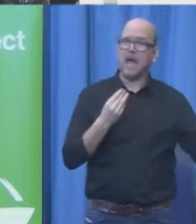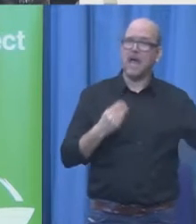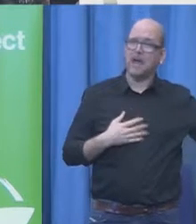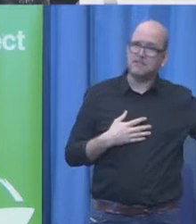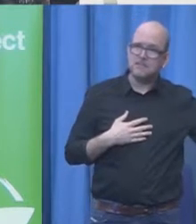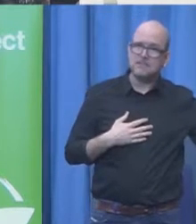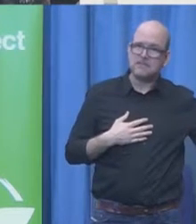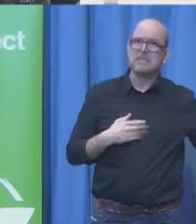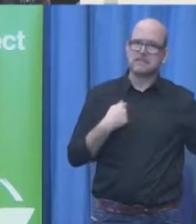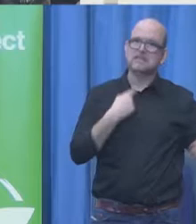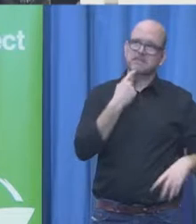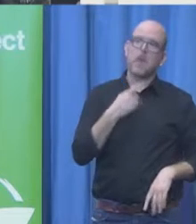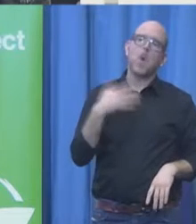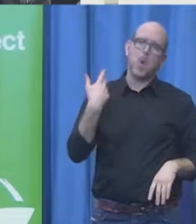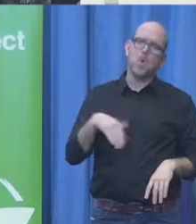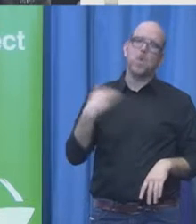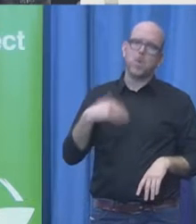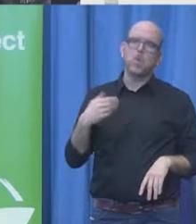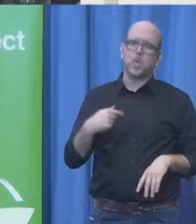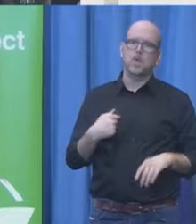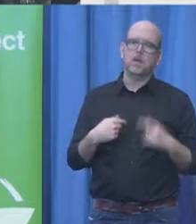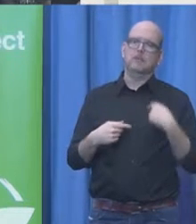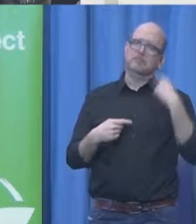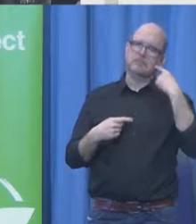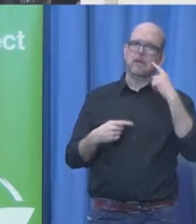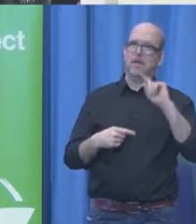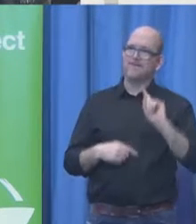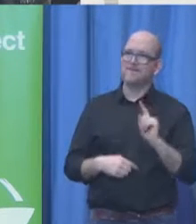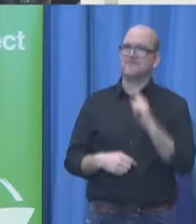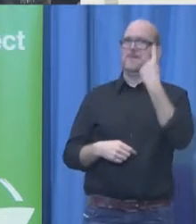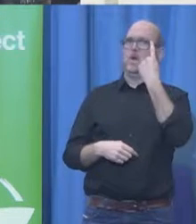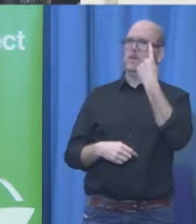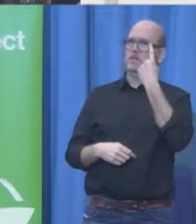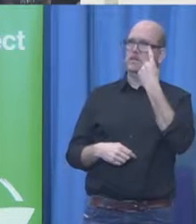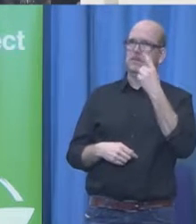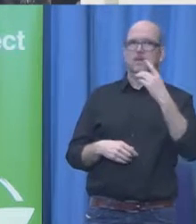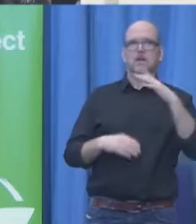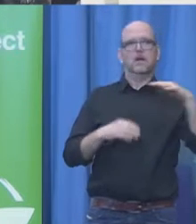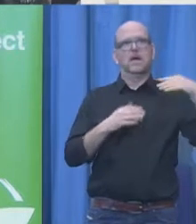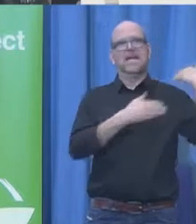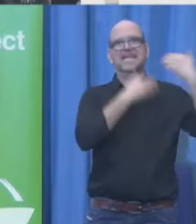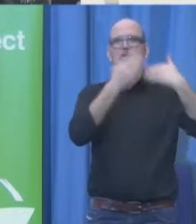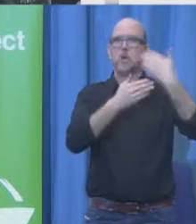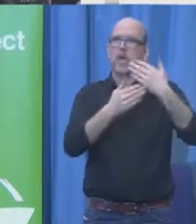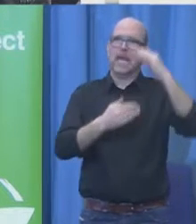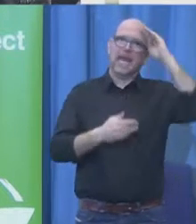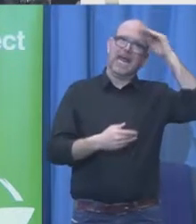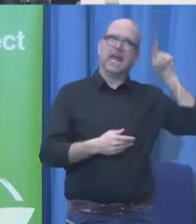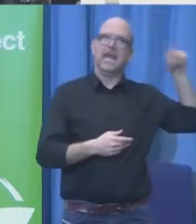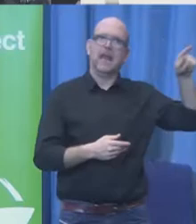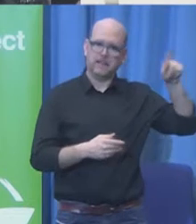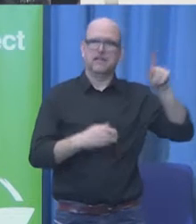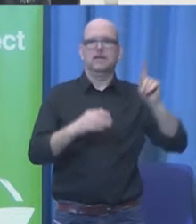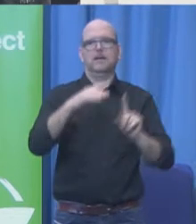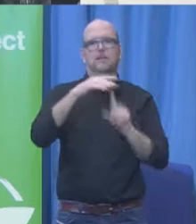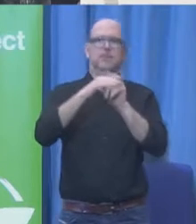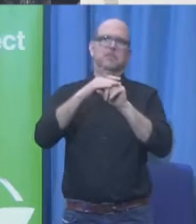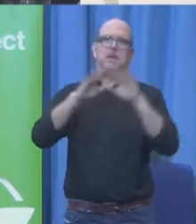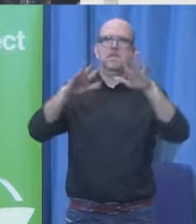person out of the millions of visually impaired people over the decades from Ireland, it does, I suppose, point to